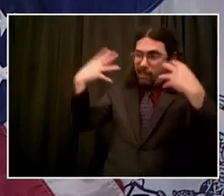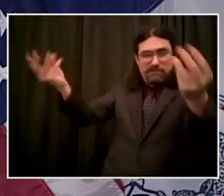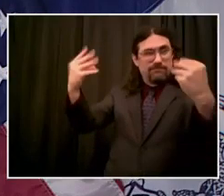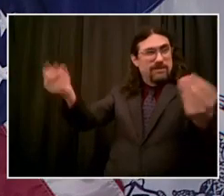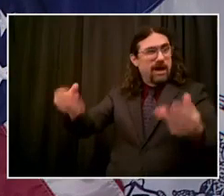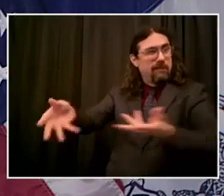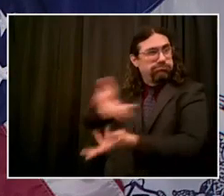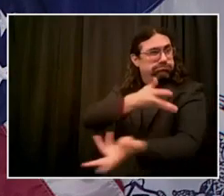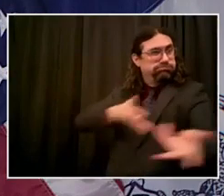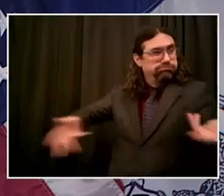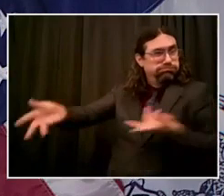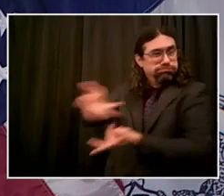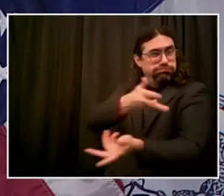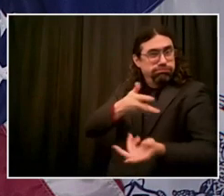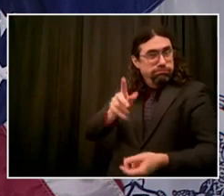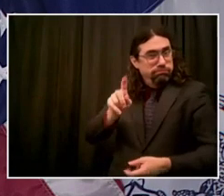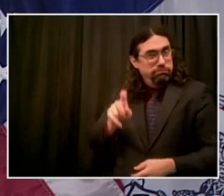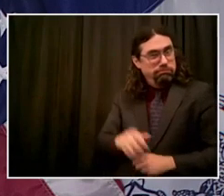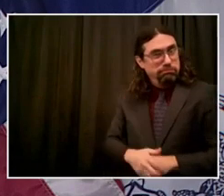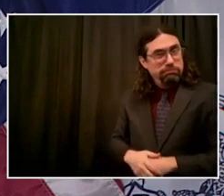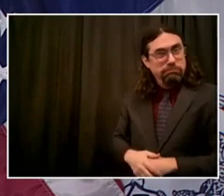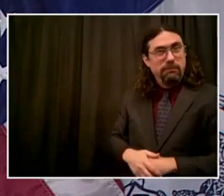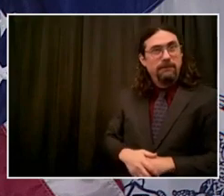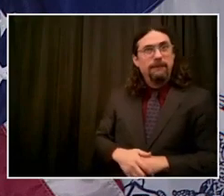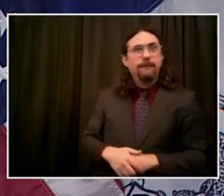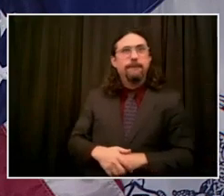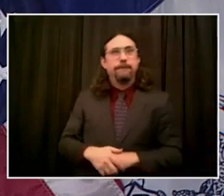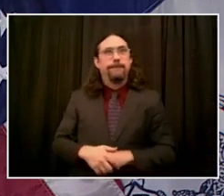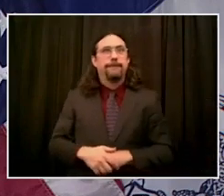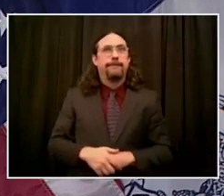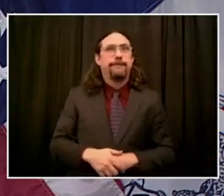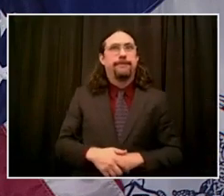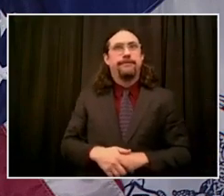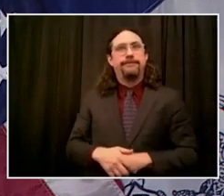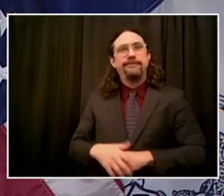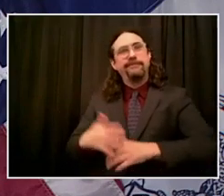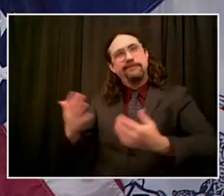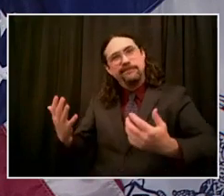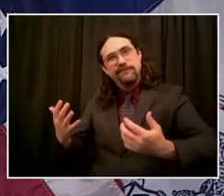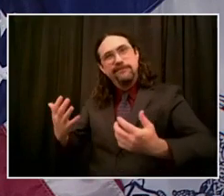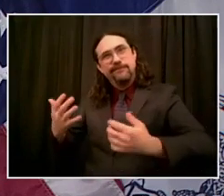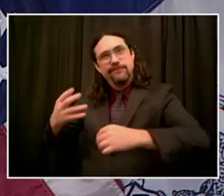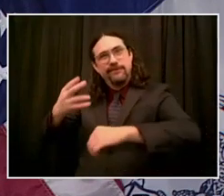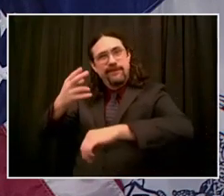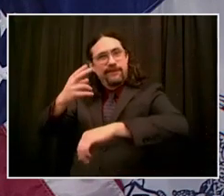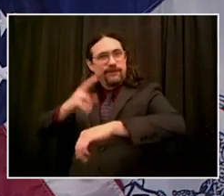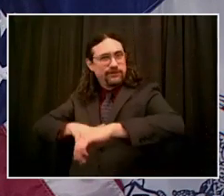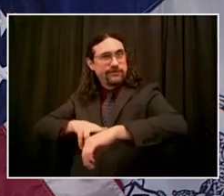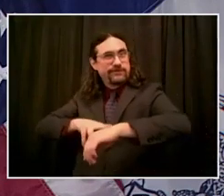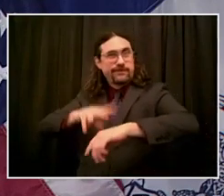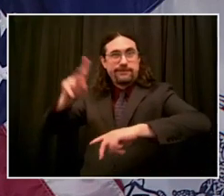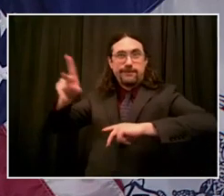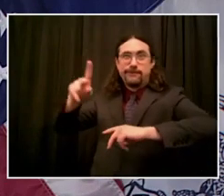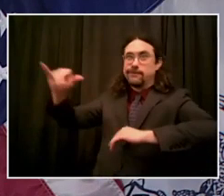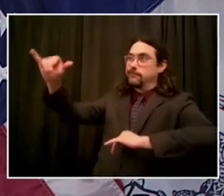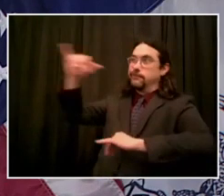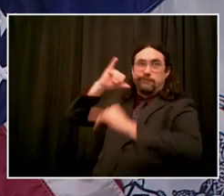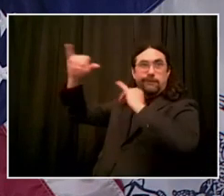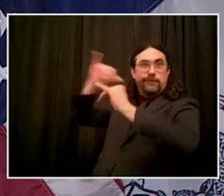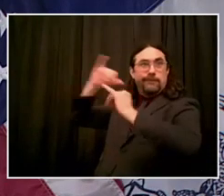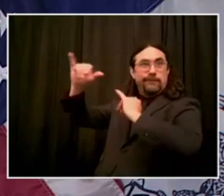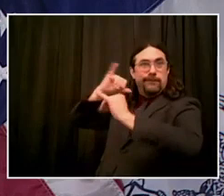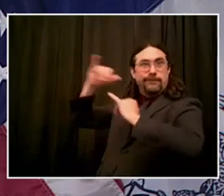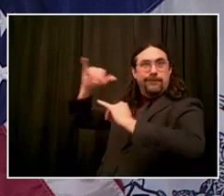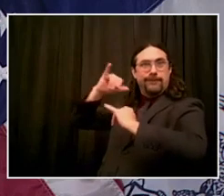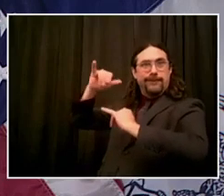said we had to shut down our restaurants and bars back in March because it was clear